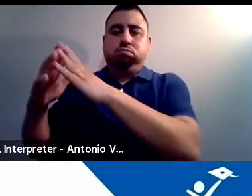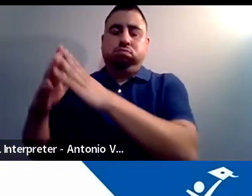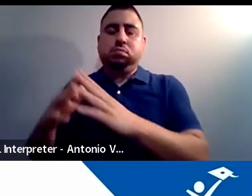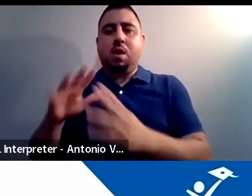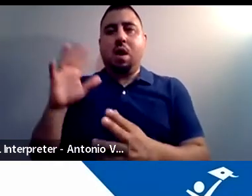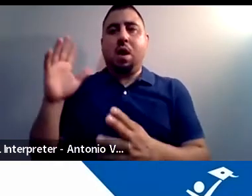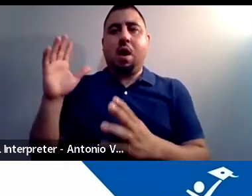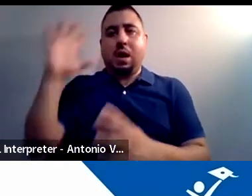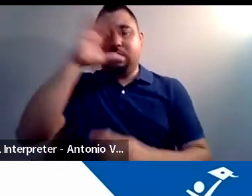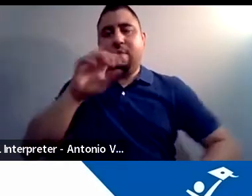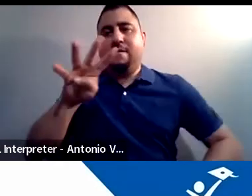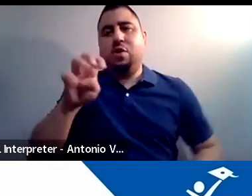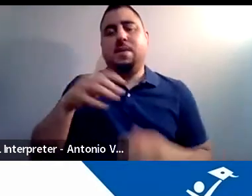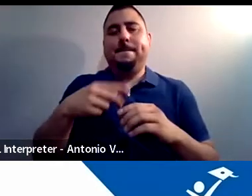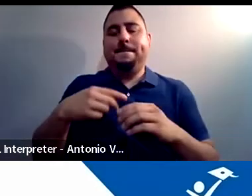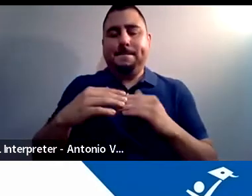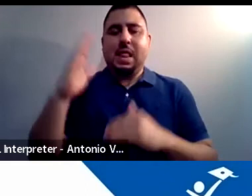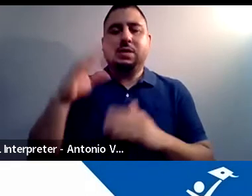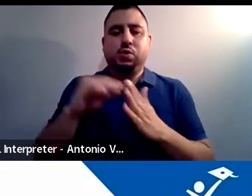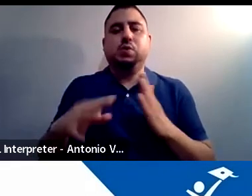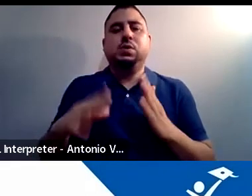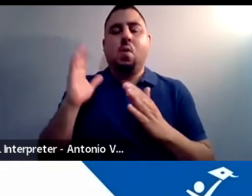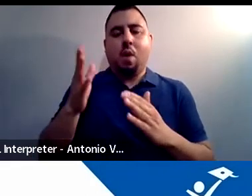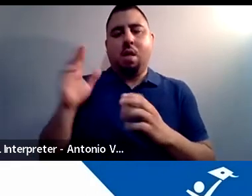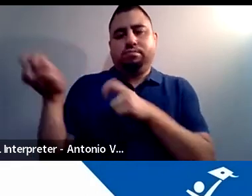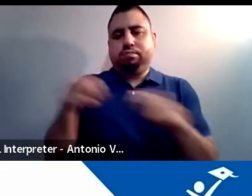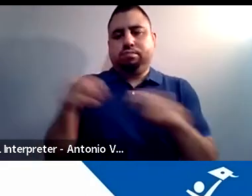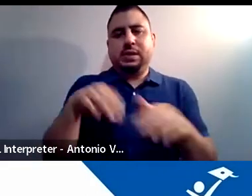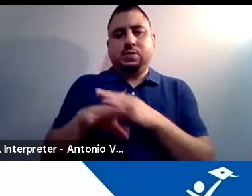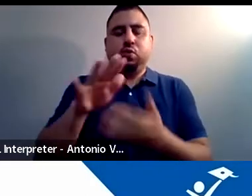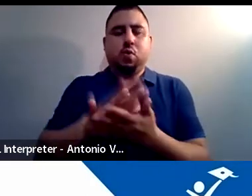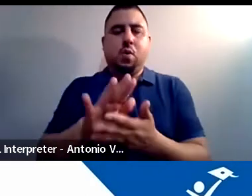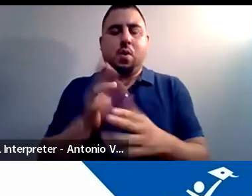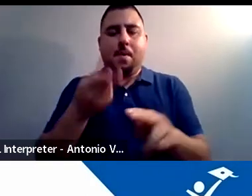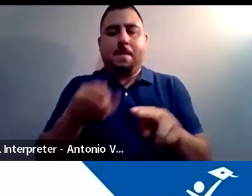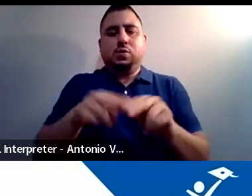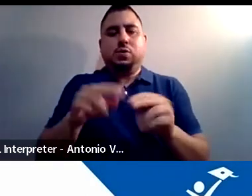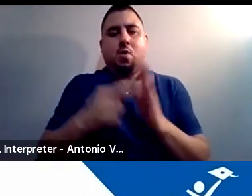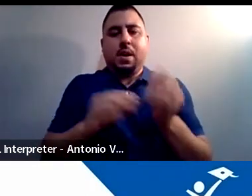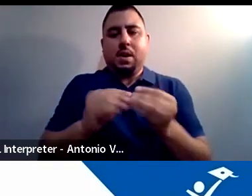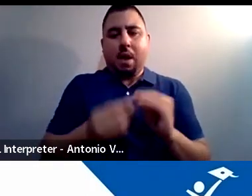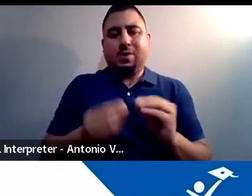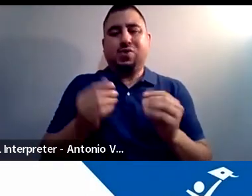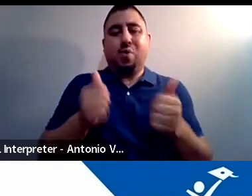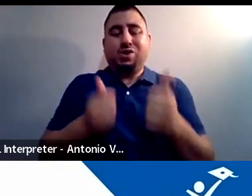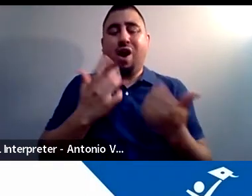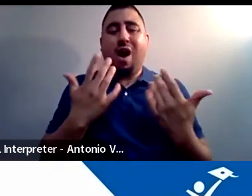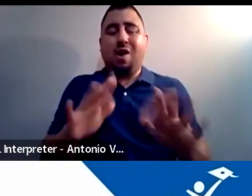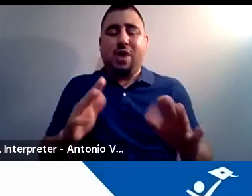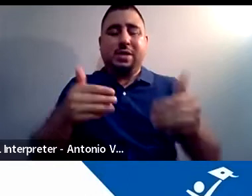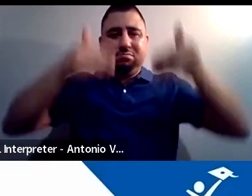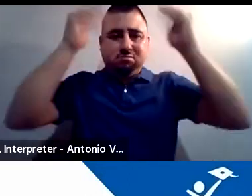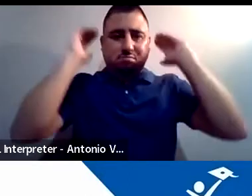400 plus students to the Pointer Ridge school, boosting the enrollment numbers, which already are steadily